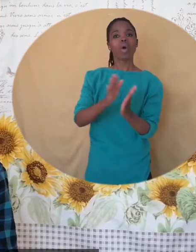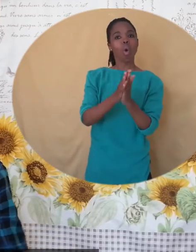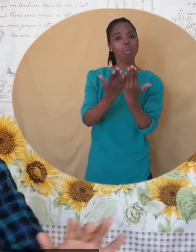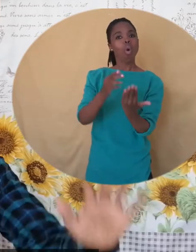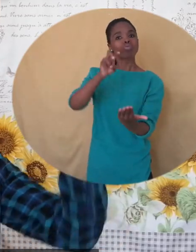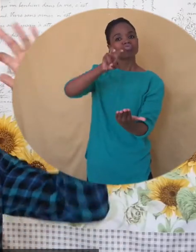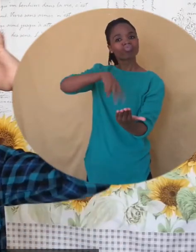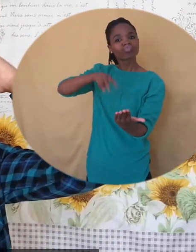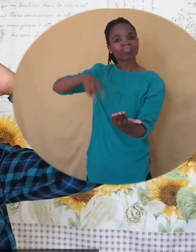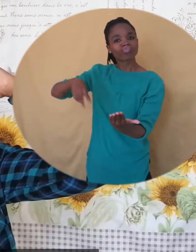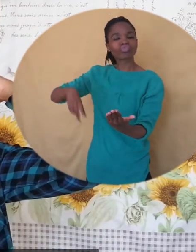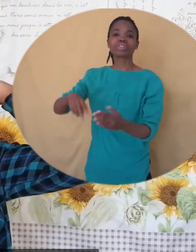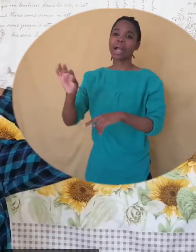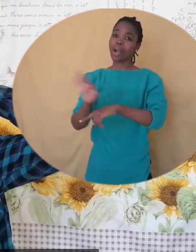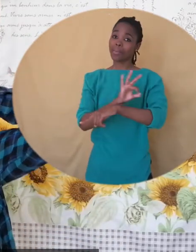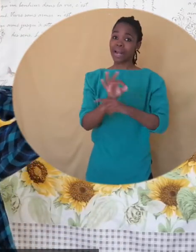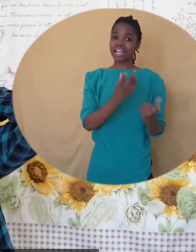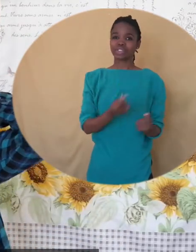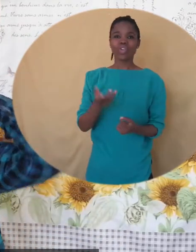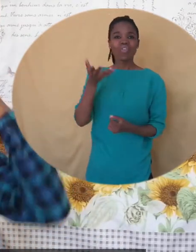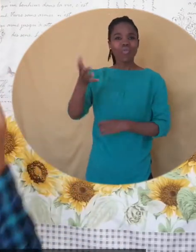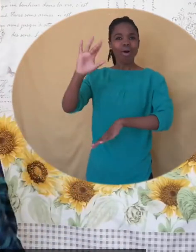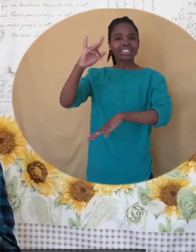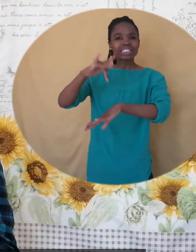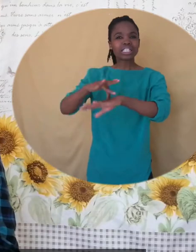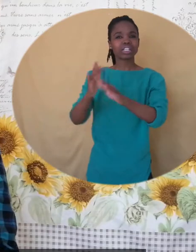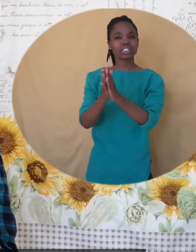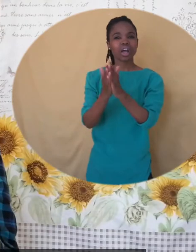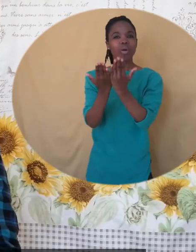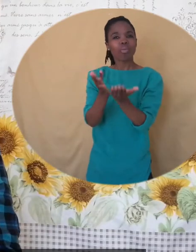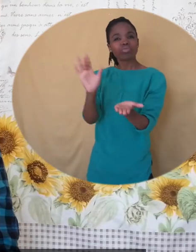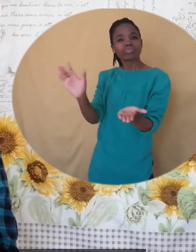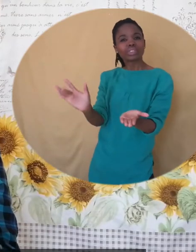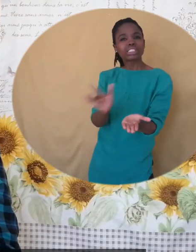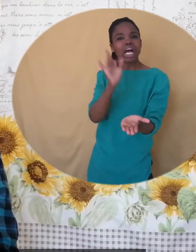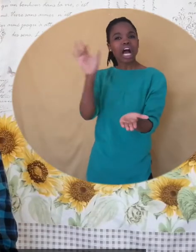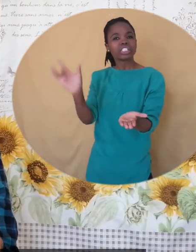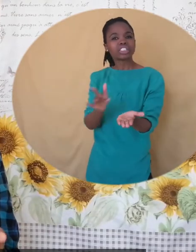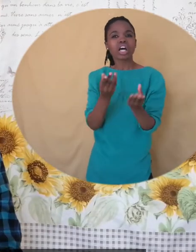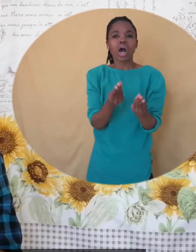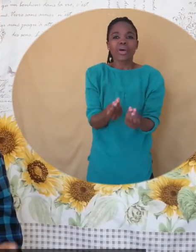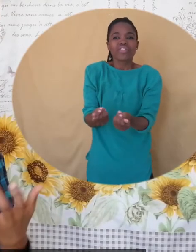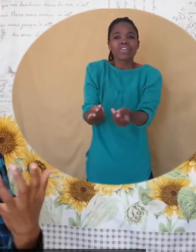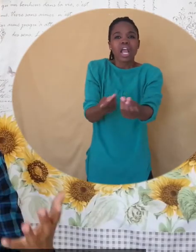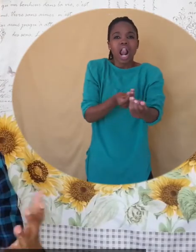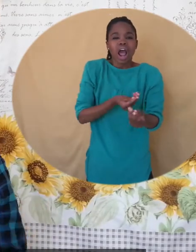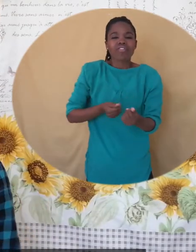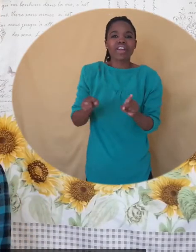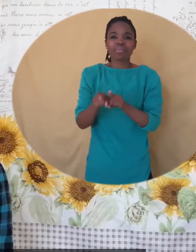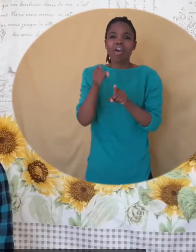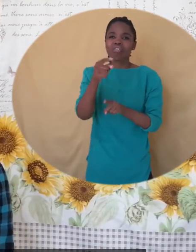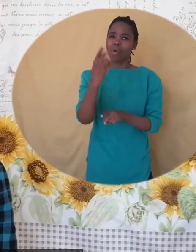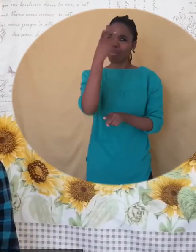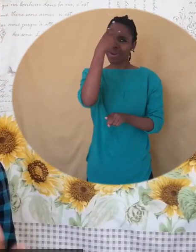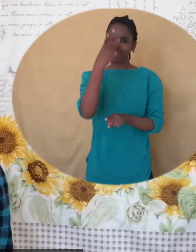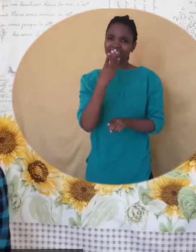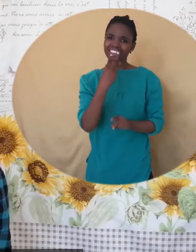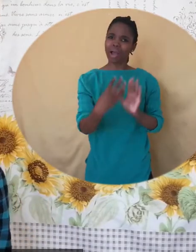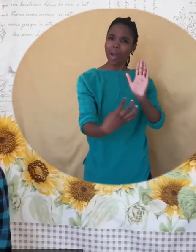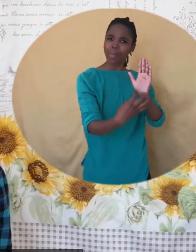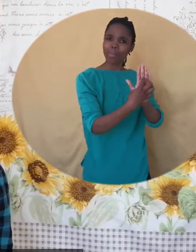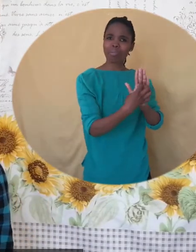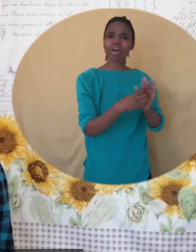to sit down and actually read the book. I want to touch and feel and experience tangibly what the book is about. I want